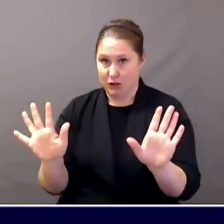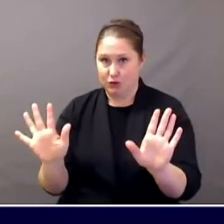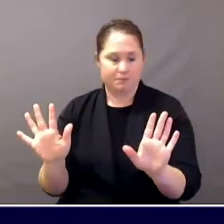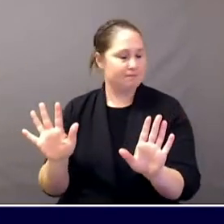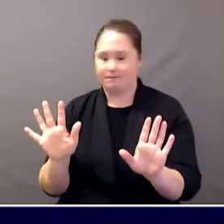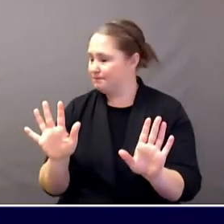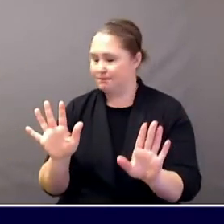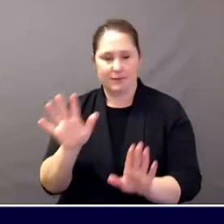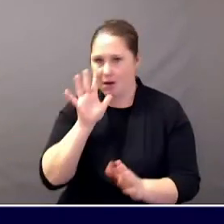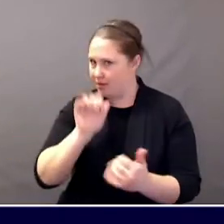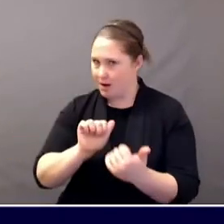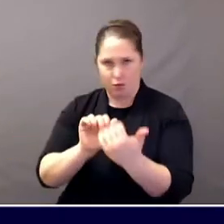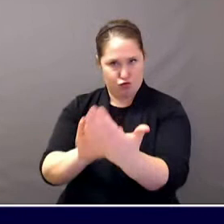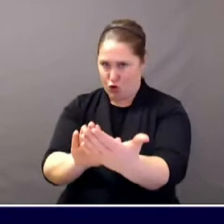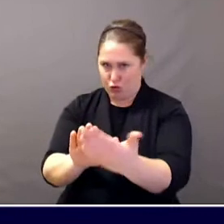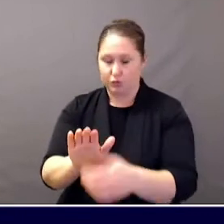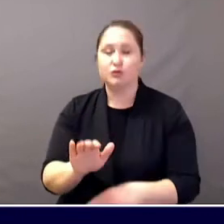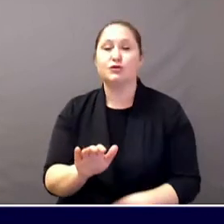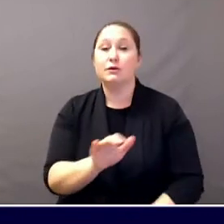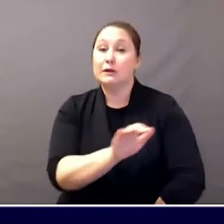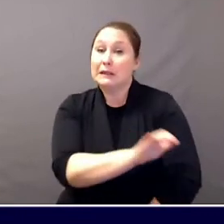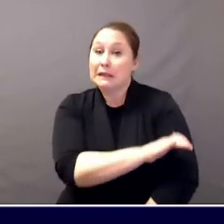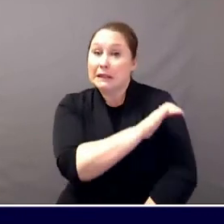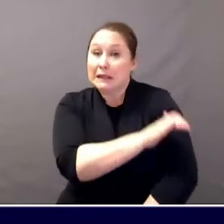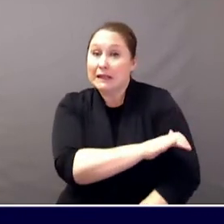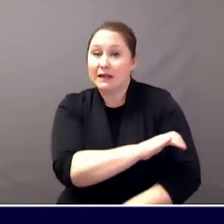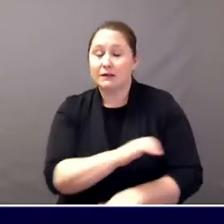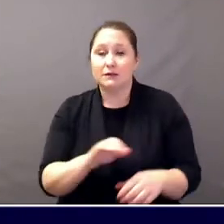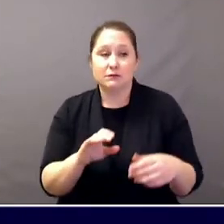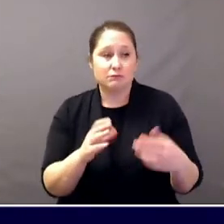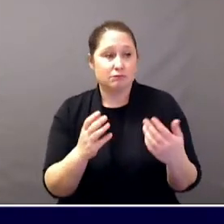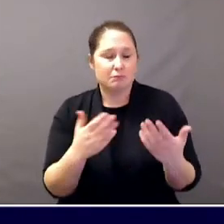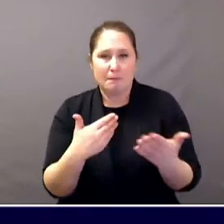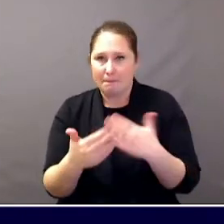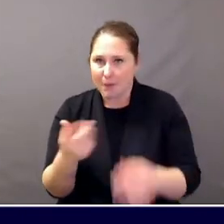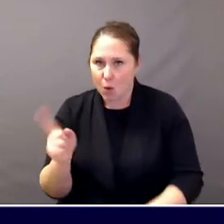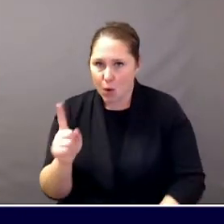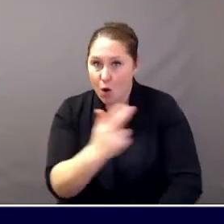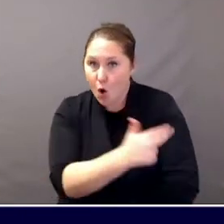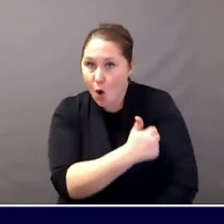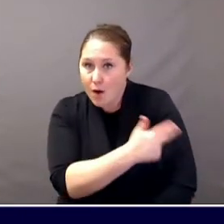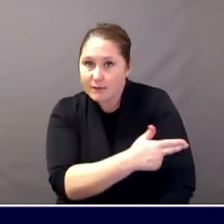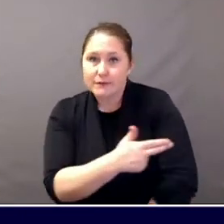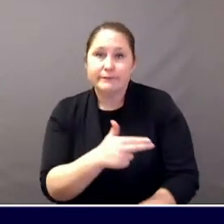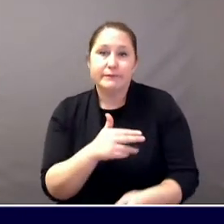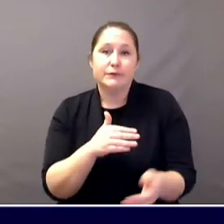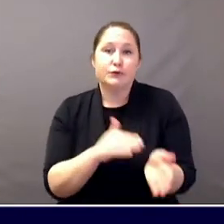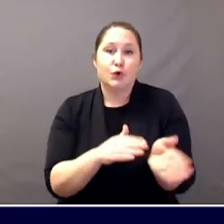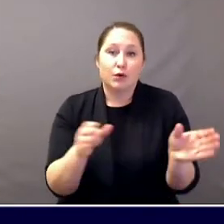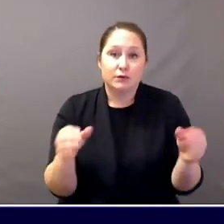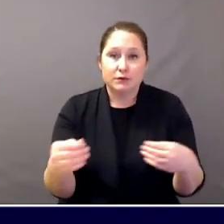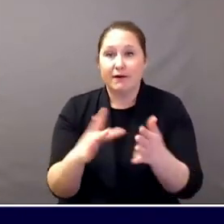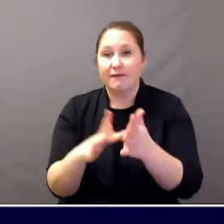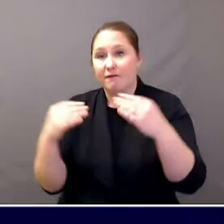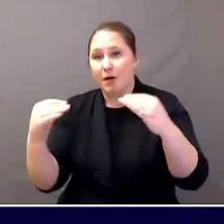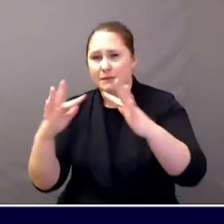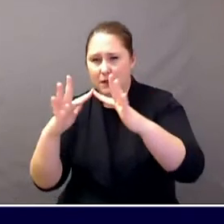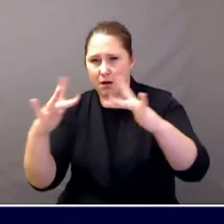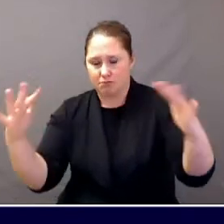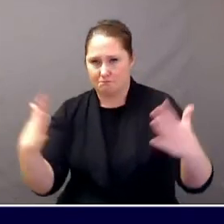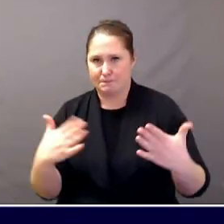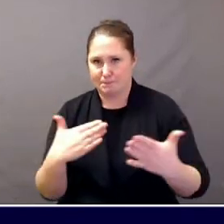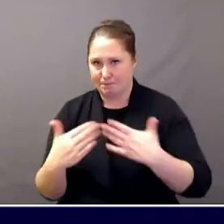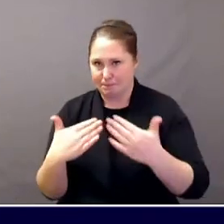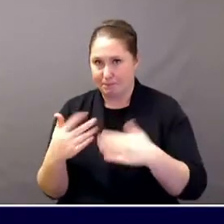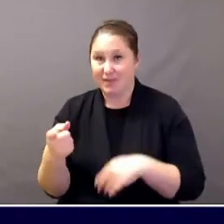case. Clinics are able, whether they be in hospitals or as part of this retail pharmacy partnership, are